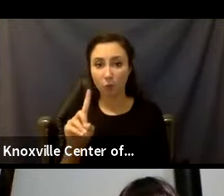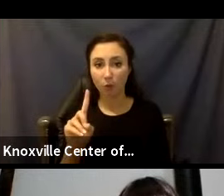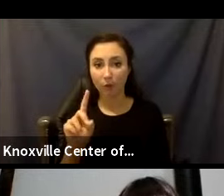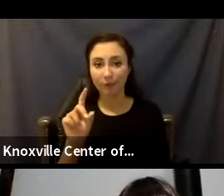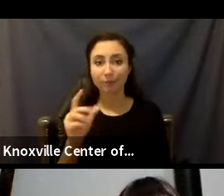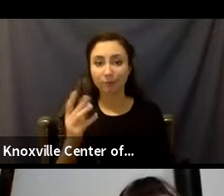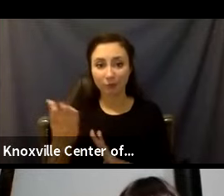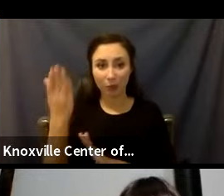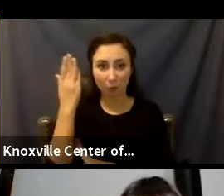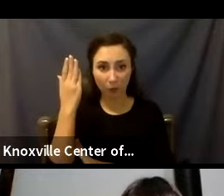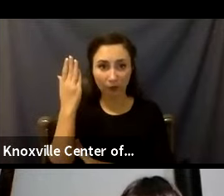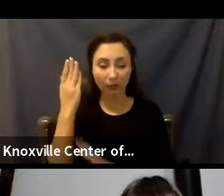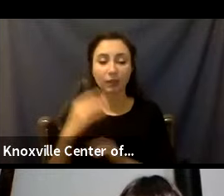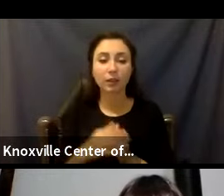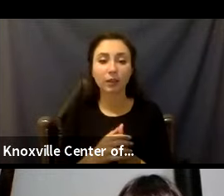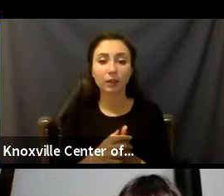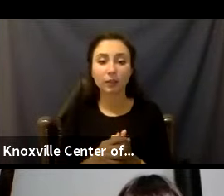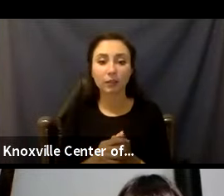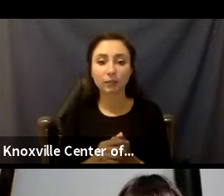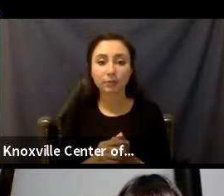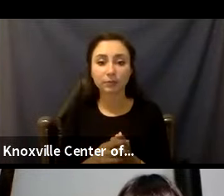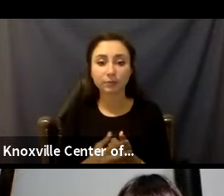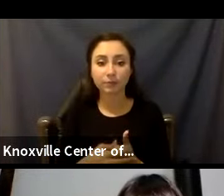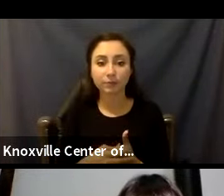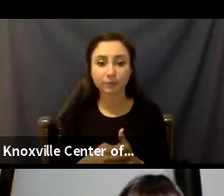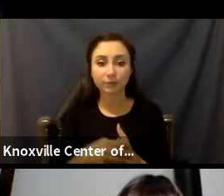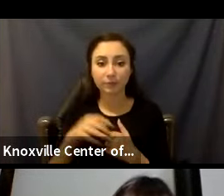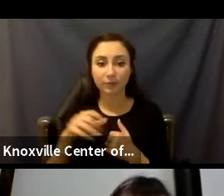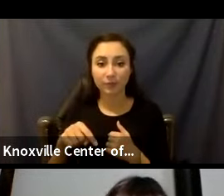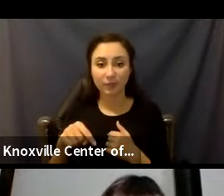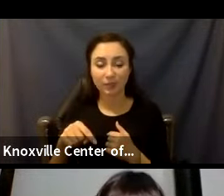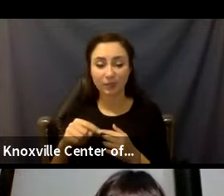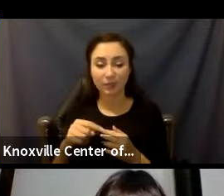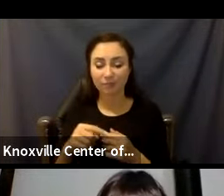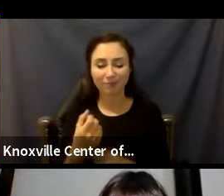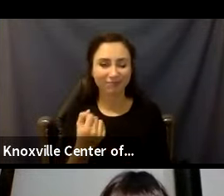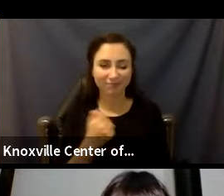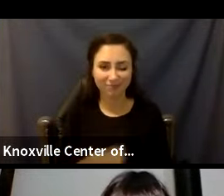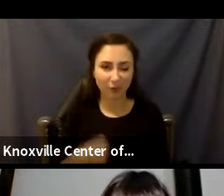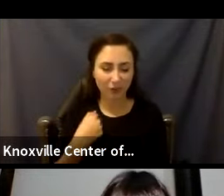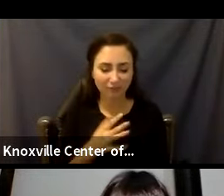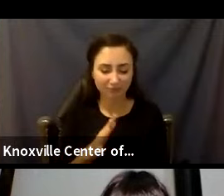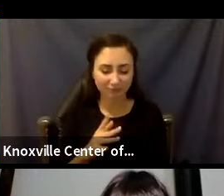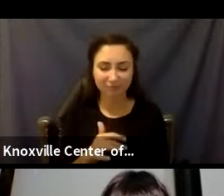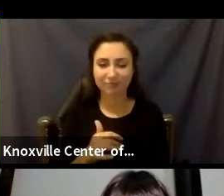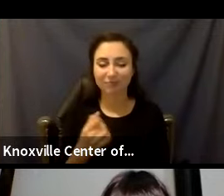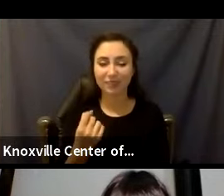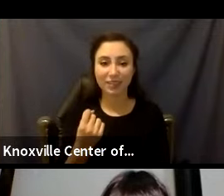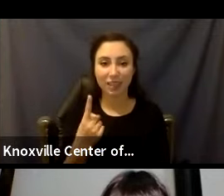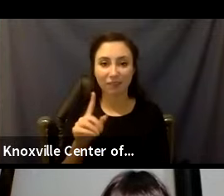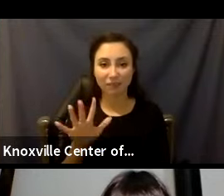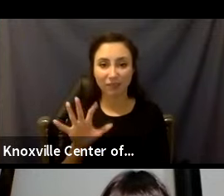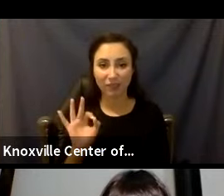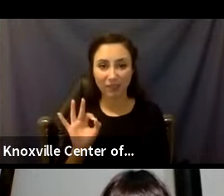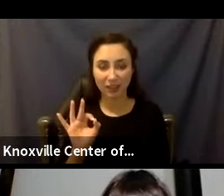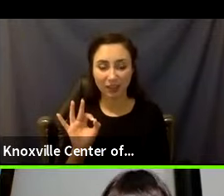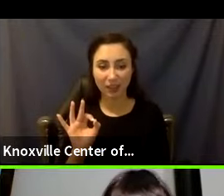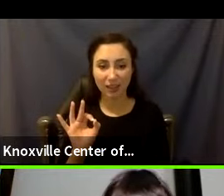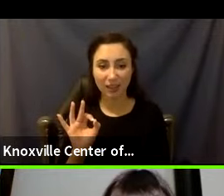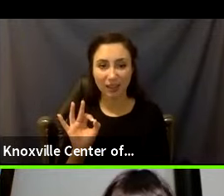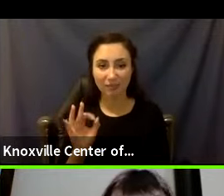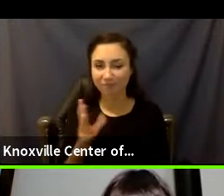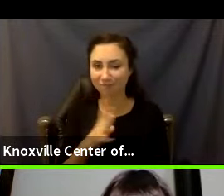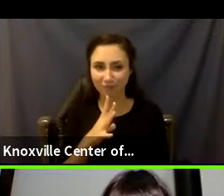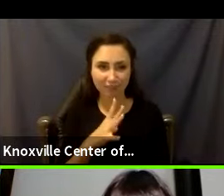a.m. Yeah. And this one, or at 11:59 or whatever. That's